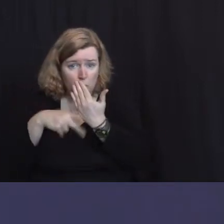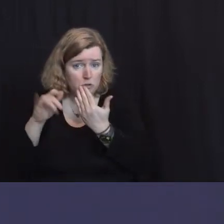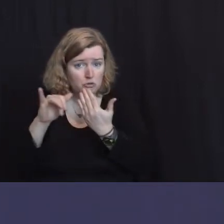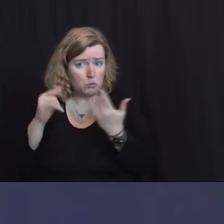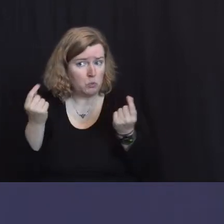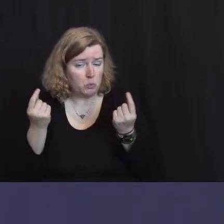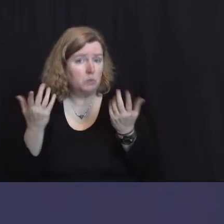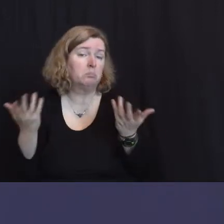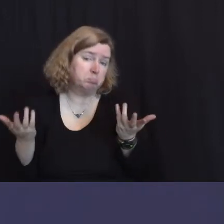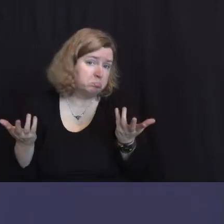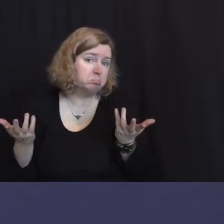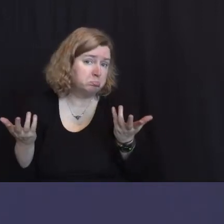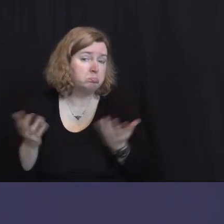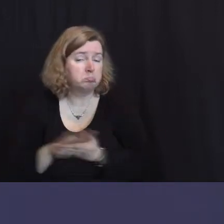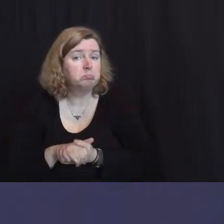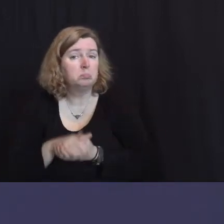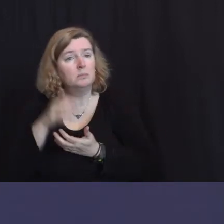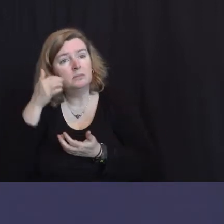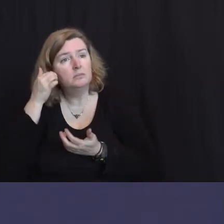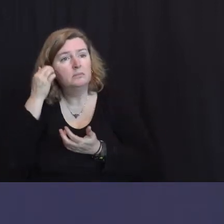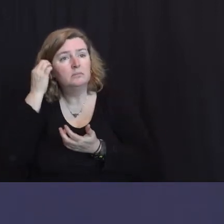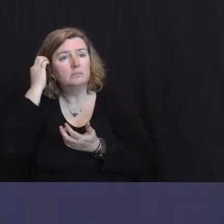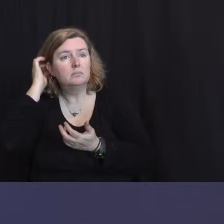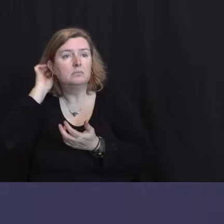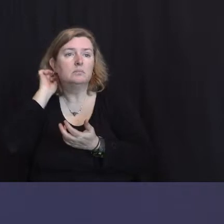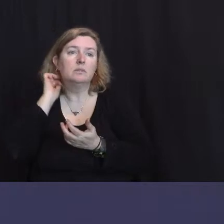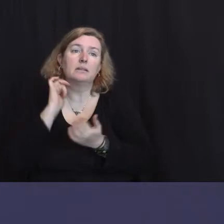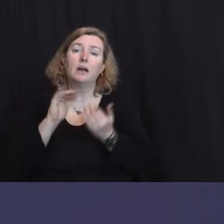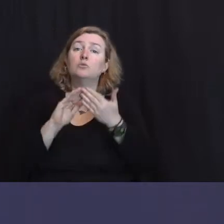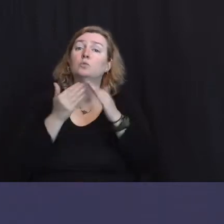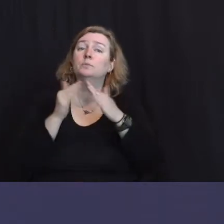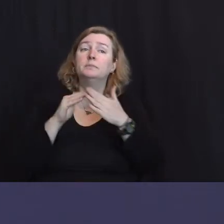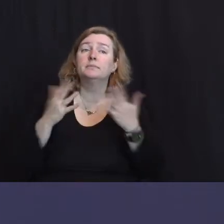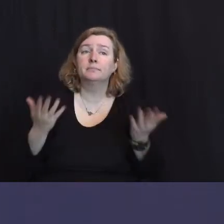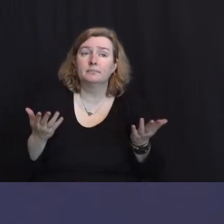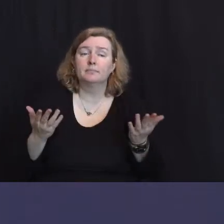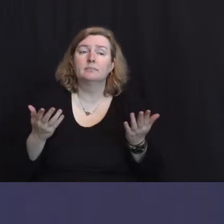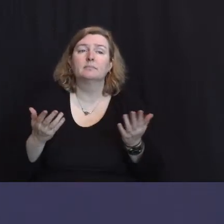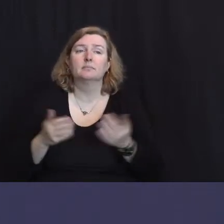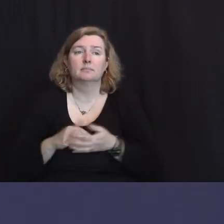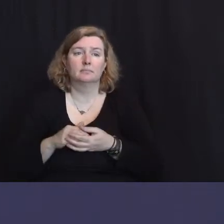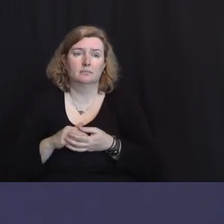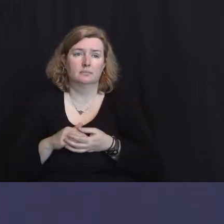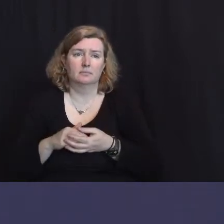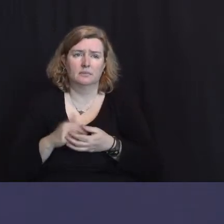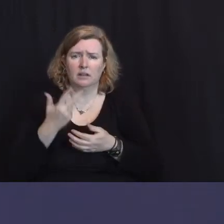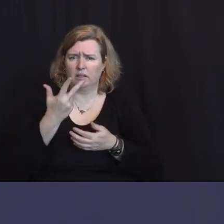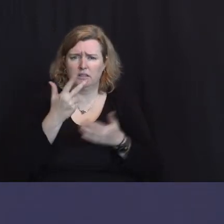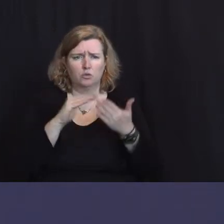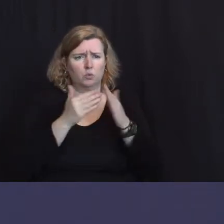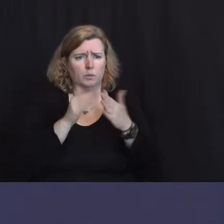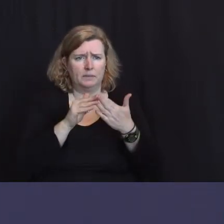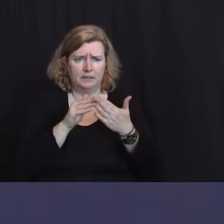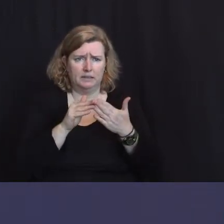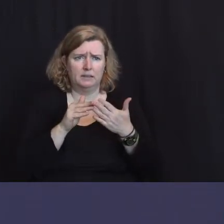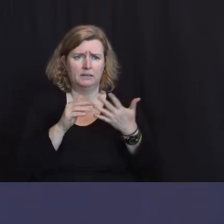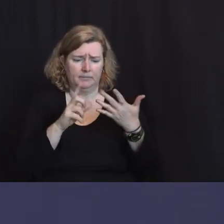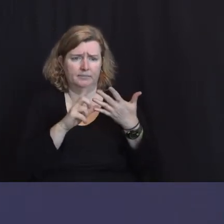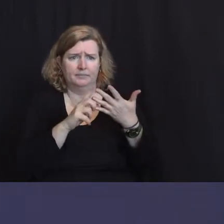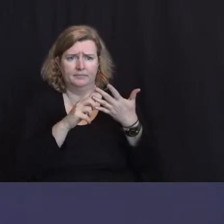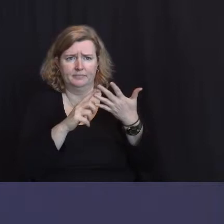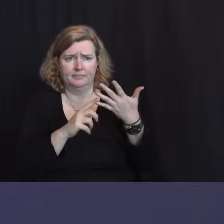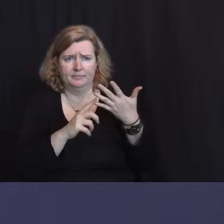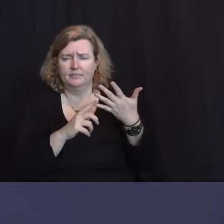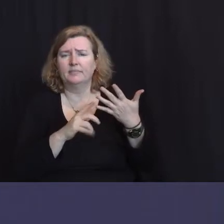instance, one of the communities where I said that they still do not, there are 3 communities left, 3 districts that don't have